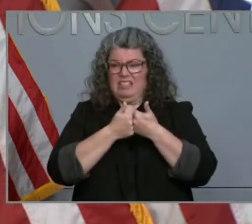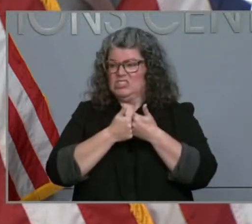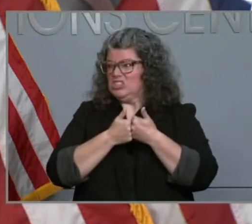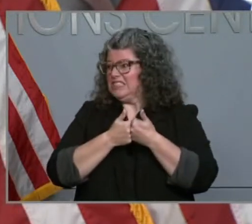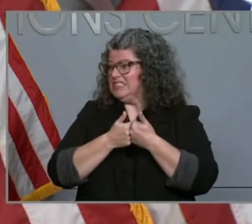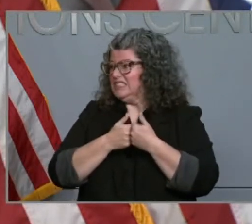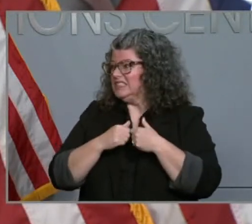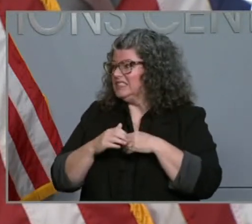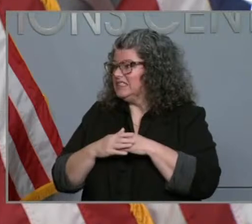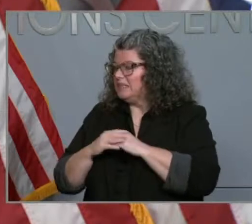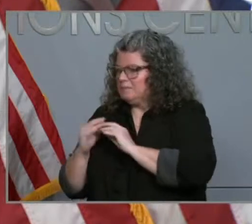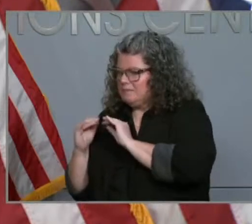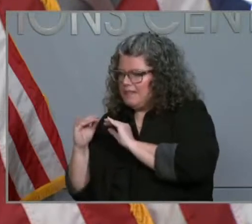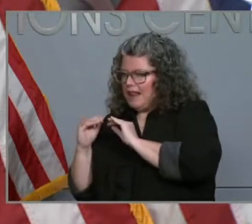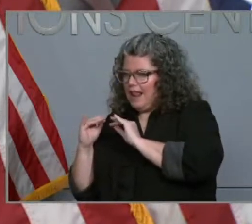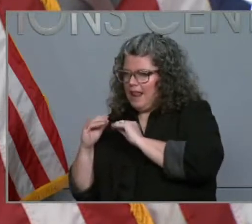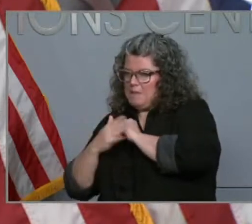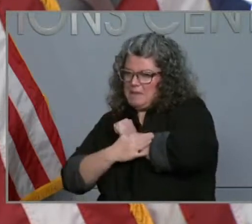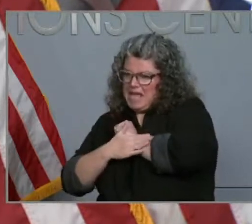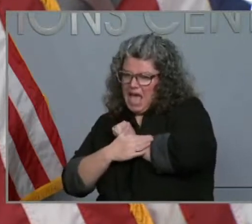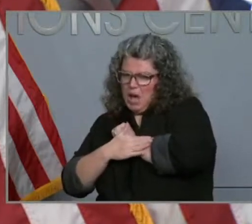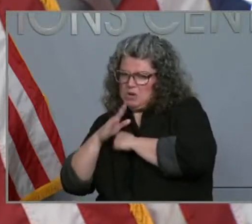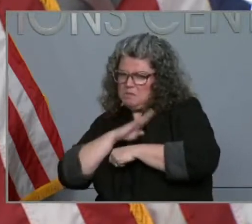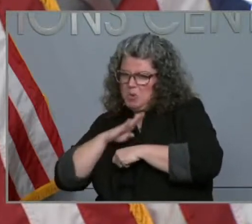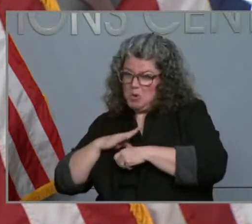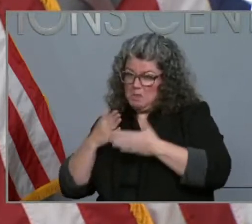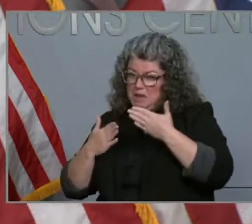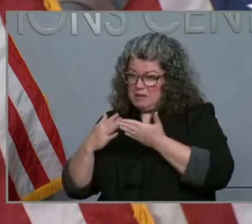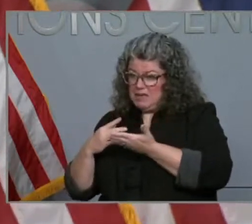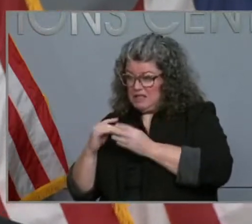but yeah.